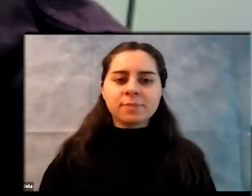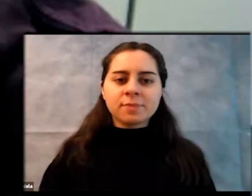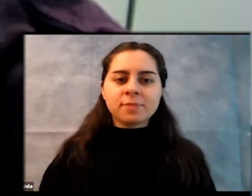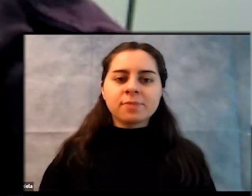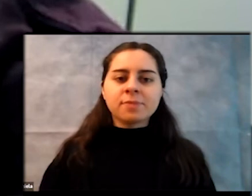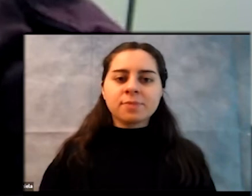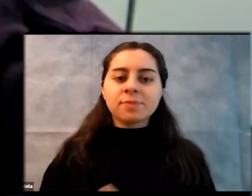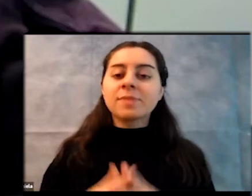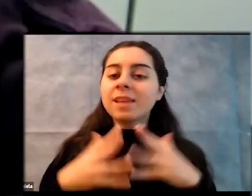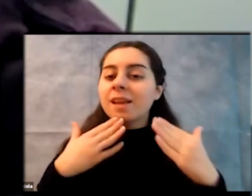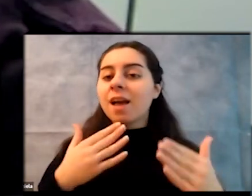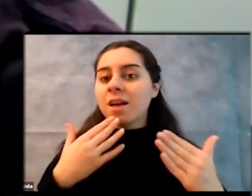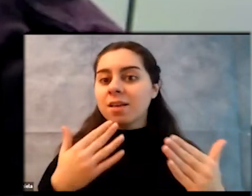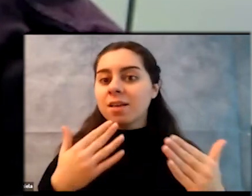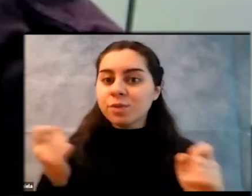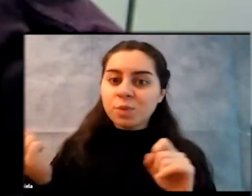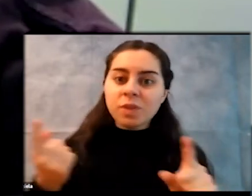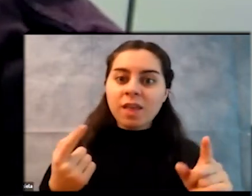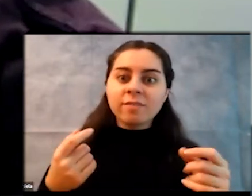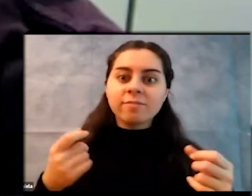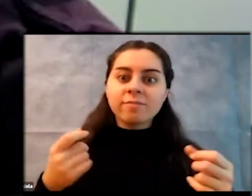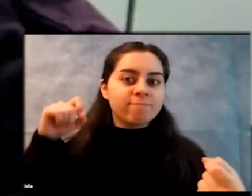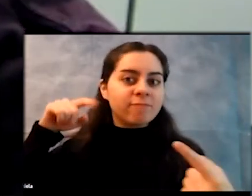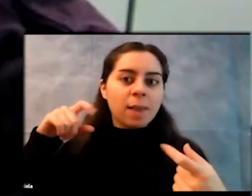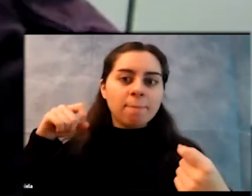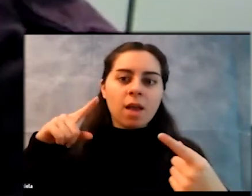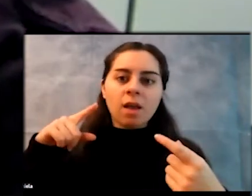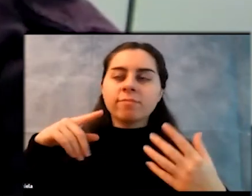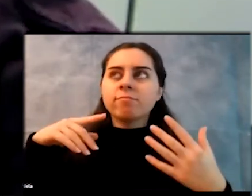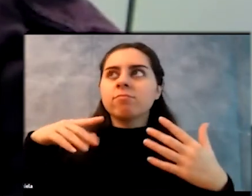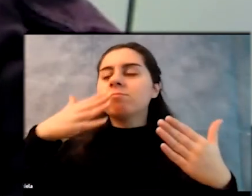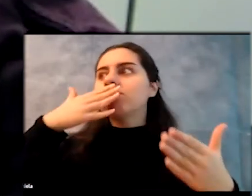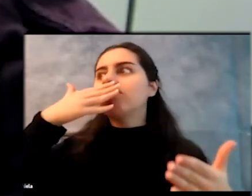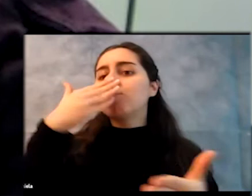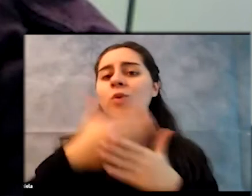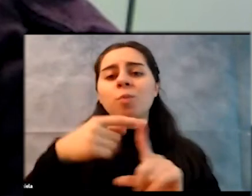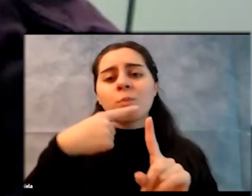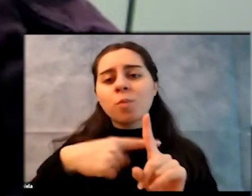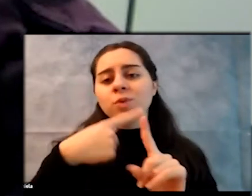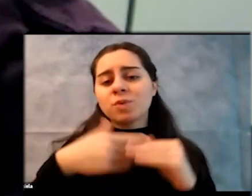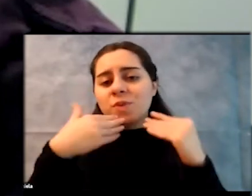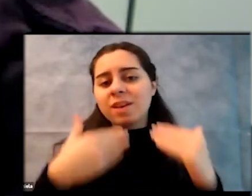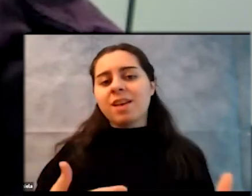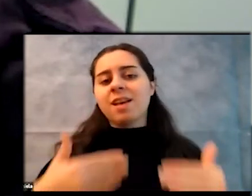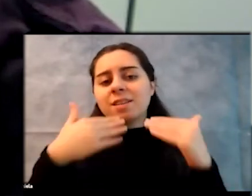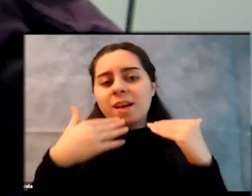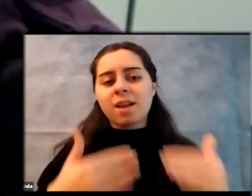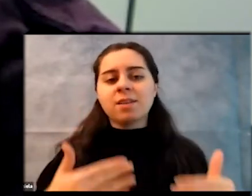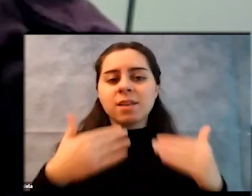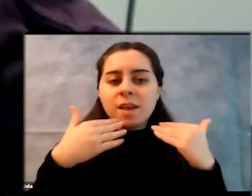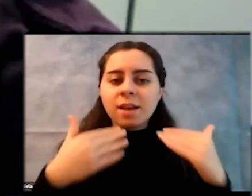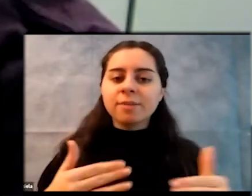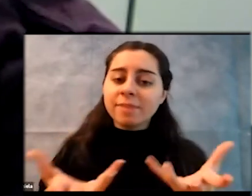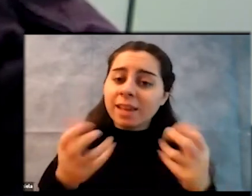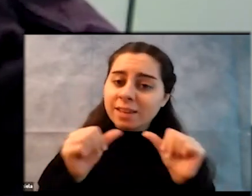All of the feedback that we've been getting, it's been phenomenally positive feedback on the programming that we've been doing out of the library here. So we want to